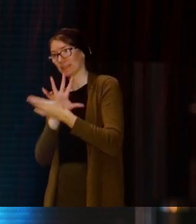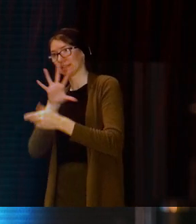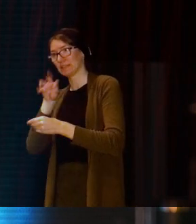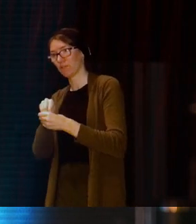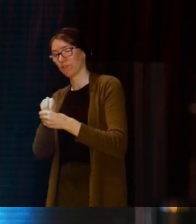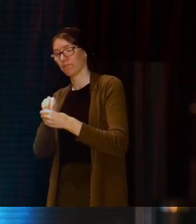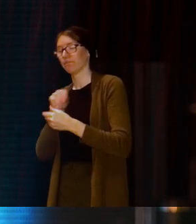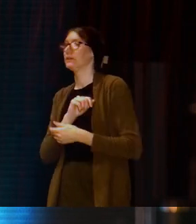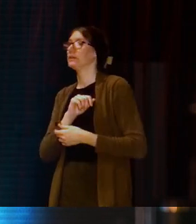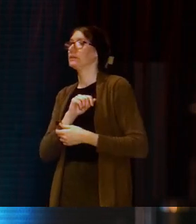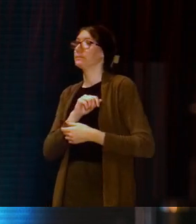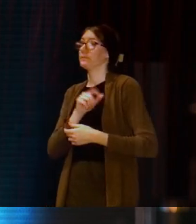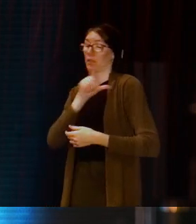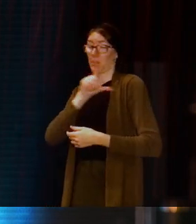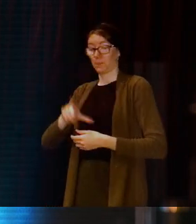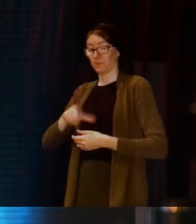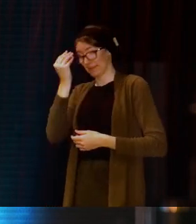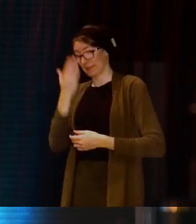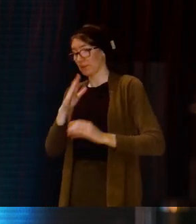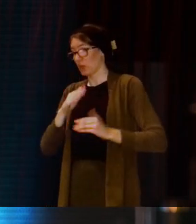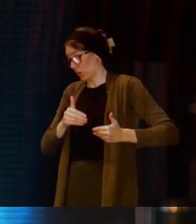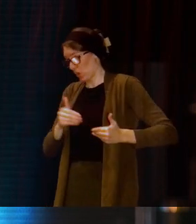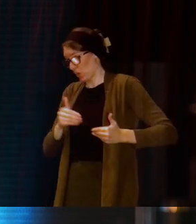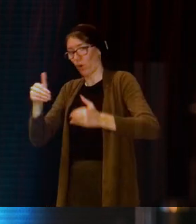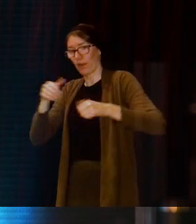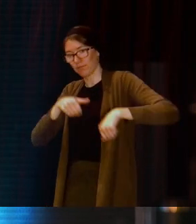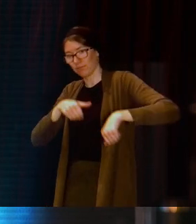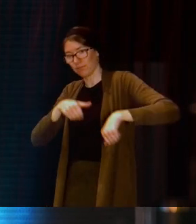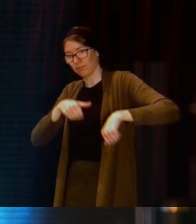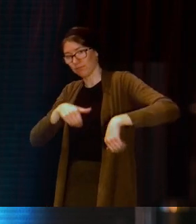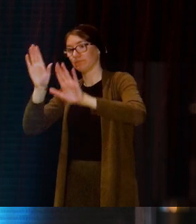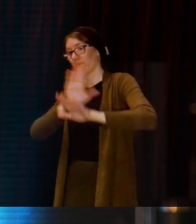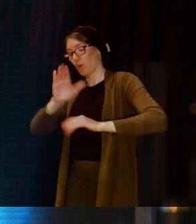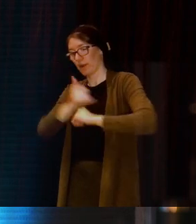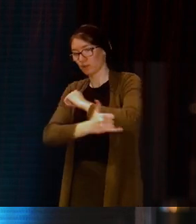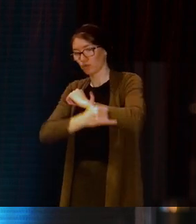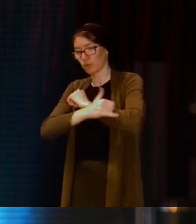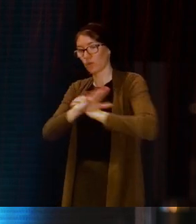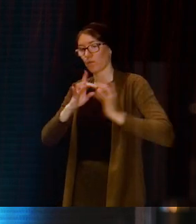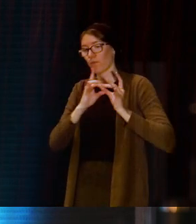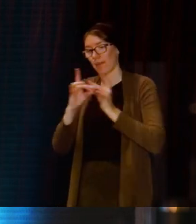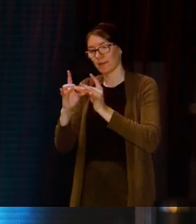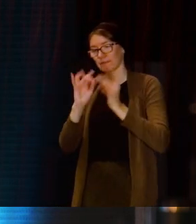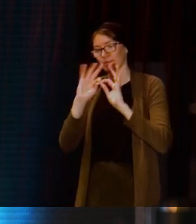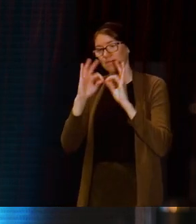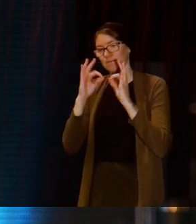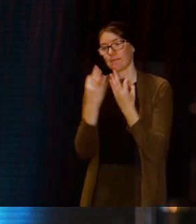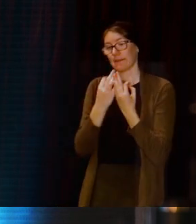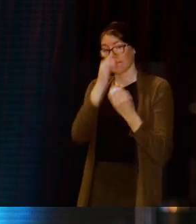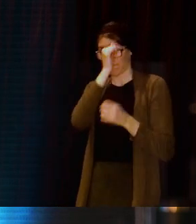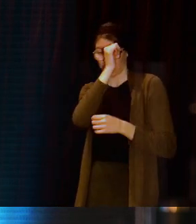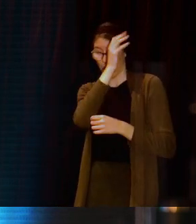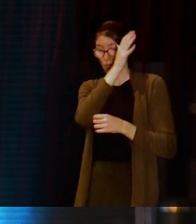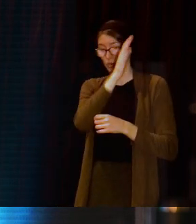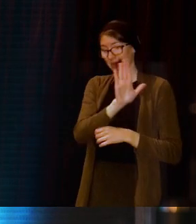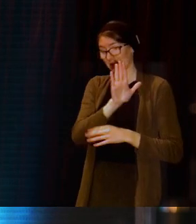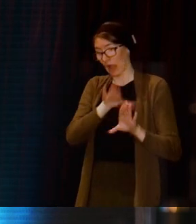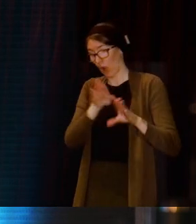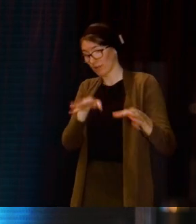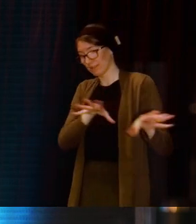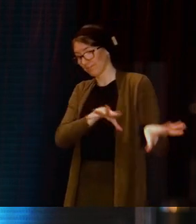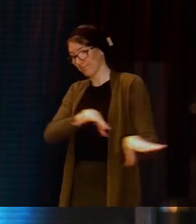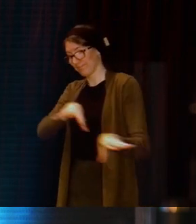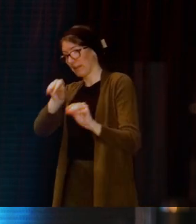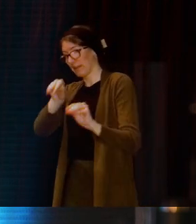You see how it says, "Now the Lord said to Abram, go forth from your country and from your relatives and from your father's house to the